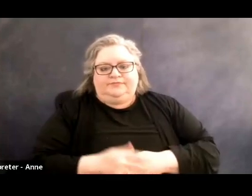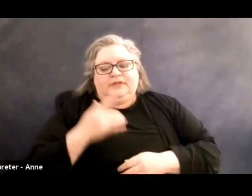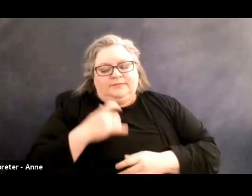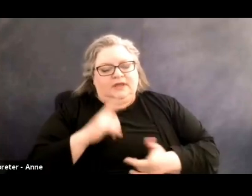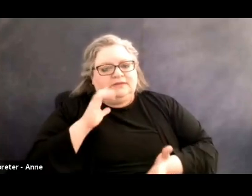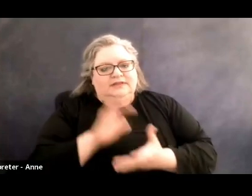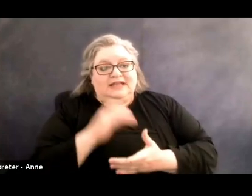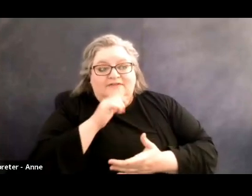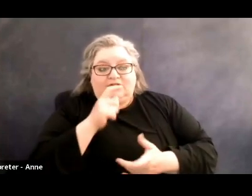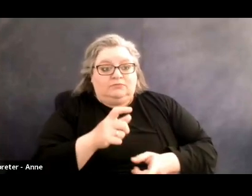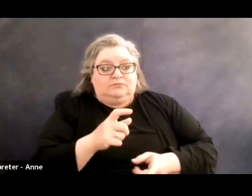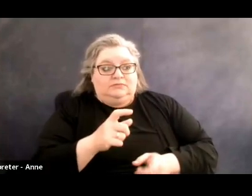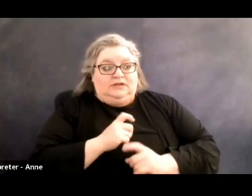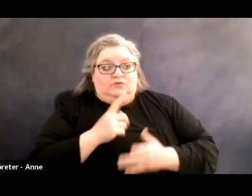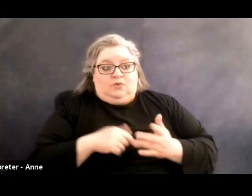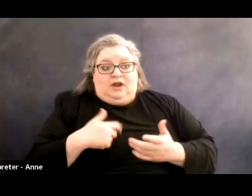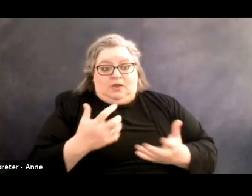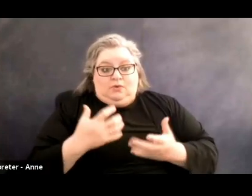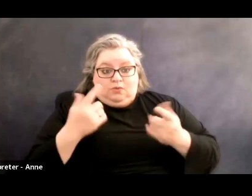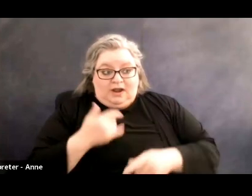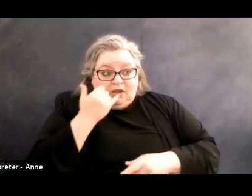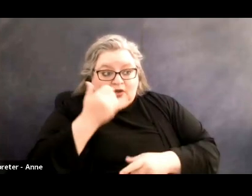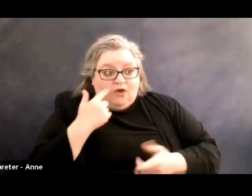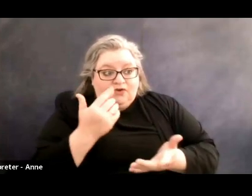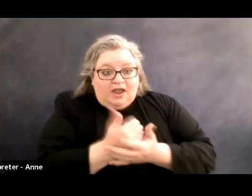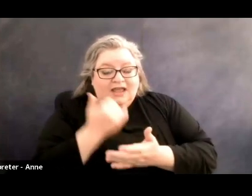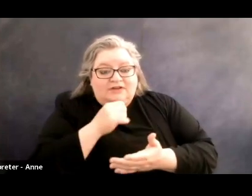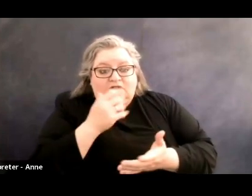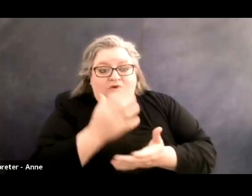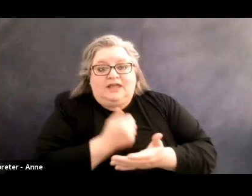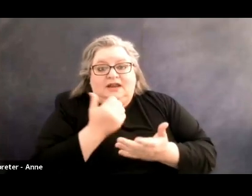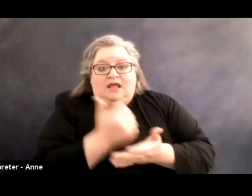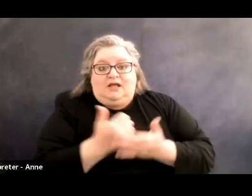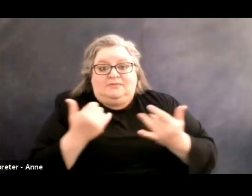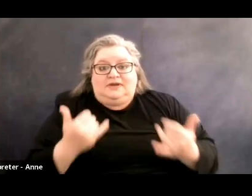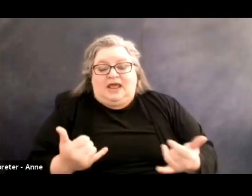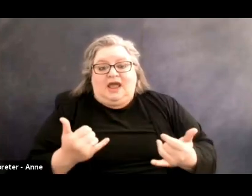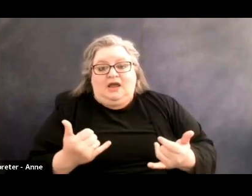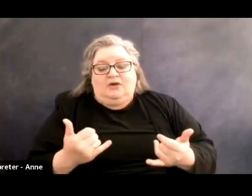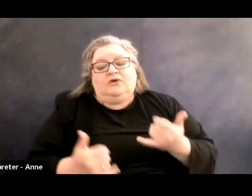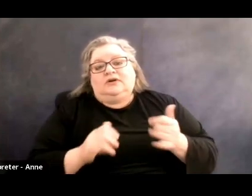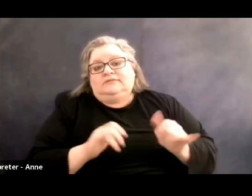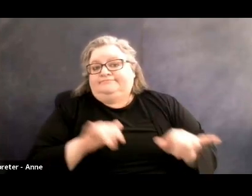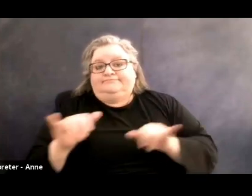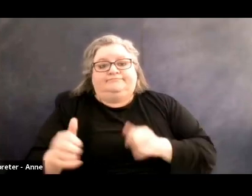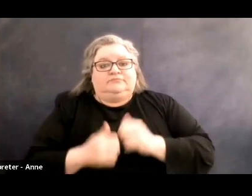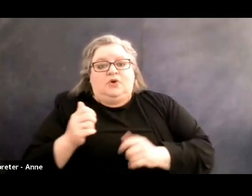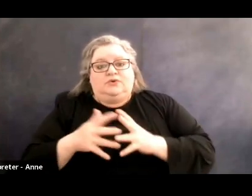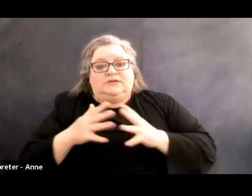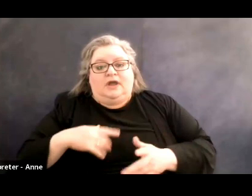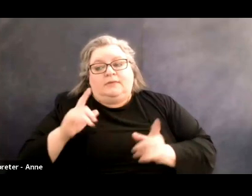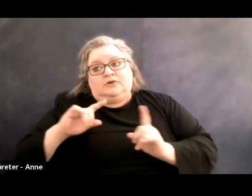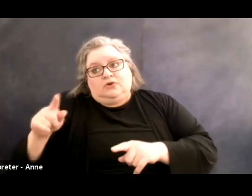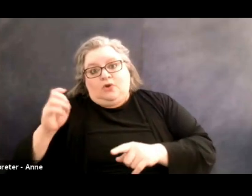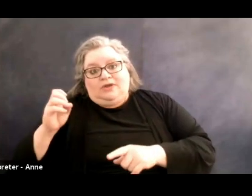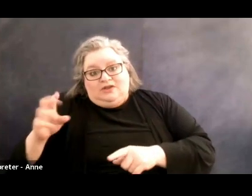if I don't get what I want, when I call for help, if I don't get help now, like most Americans, I'm going to go to the